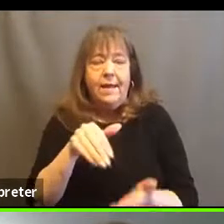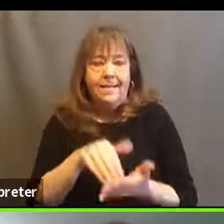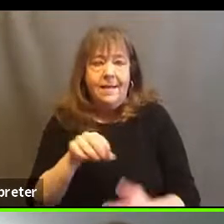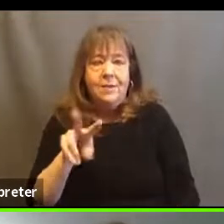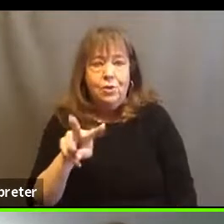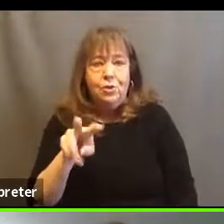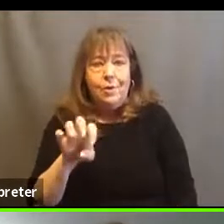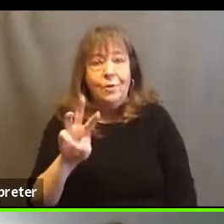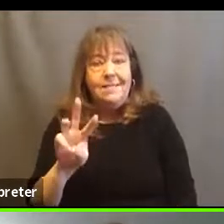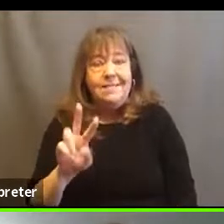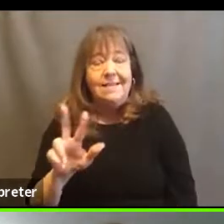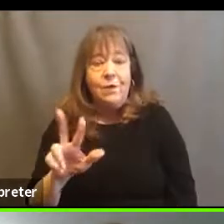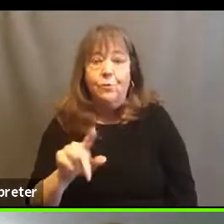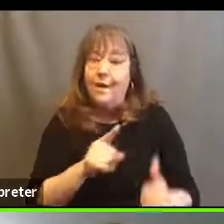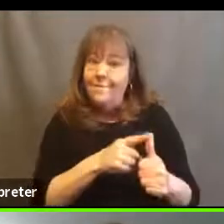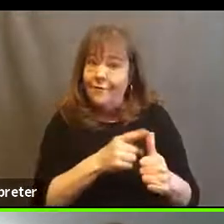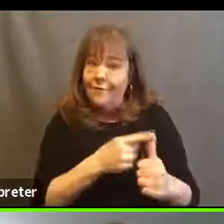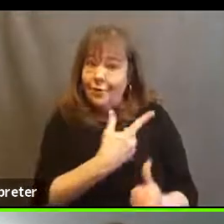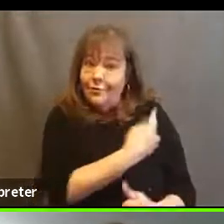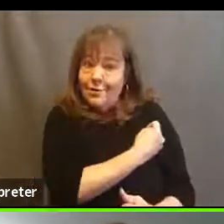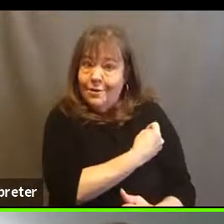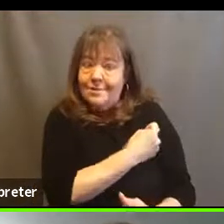40,263 first doses and